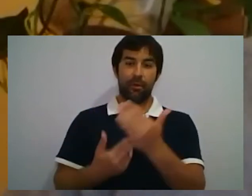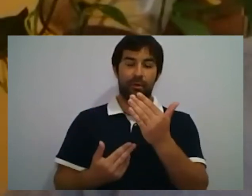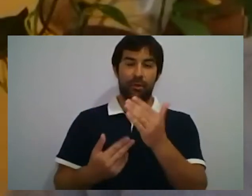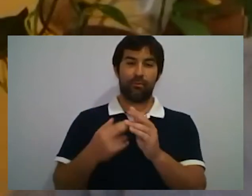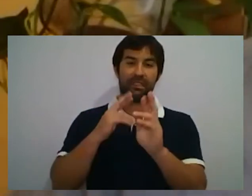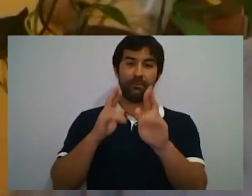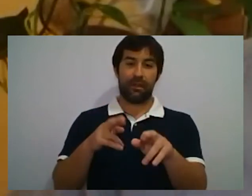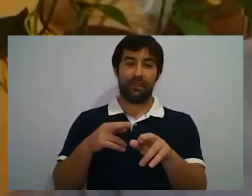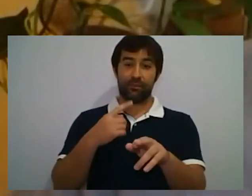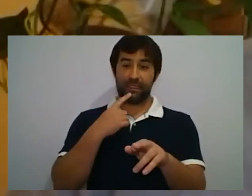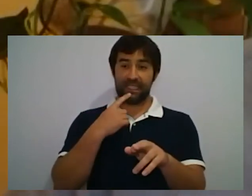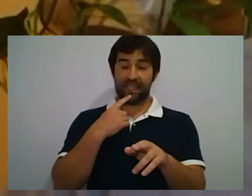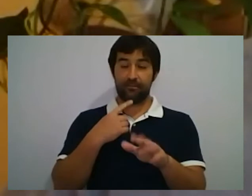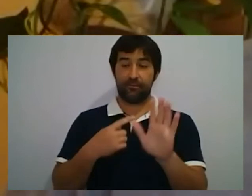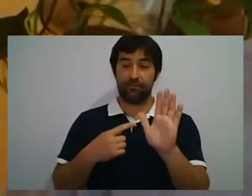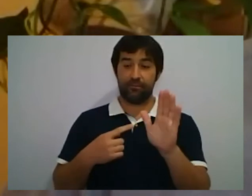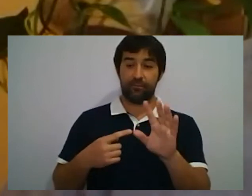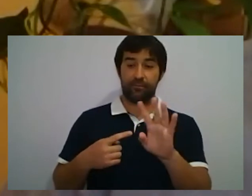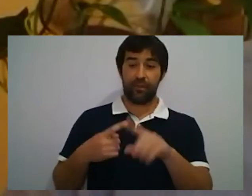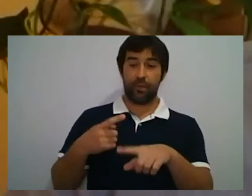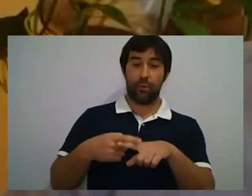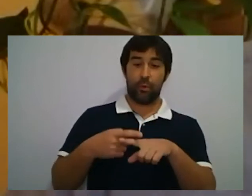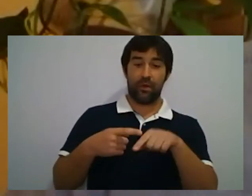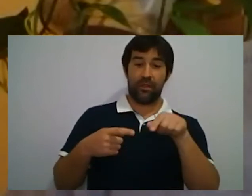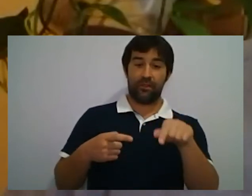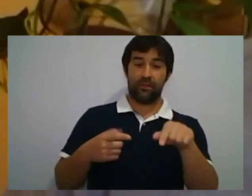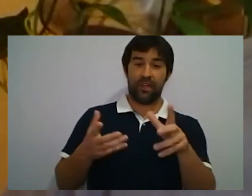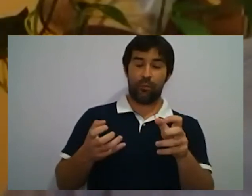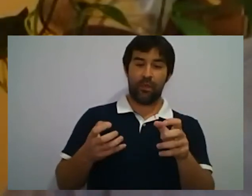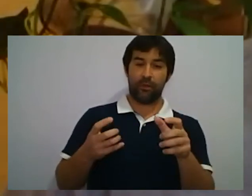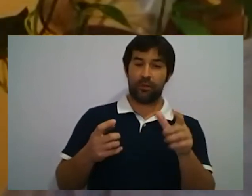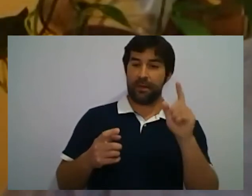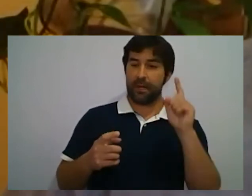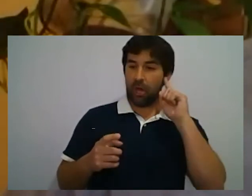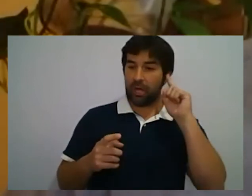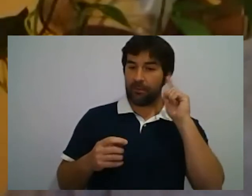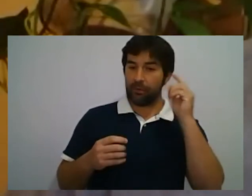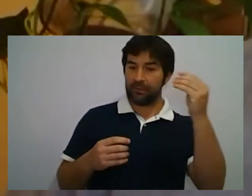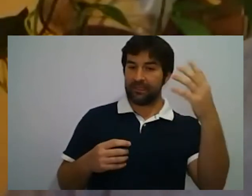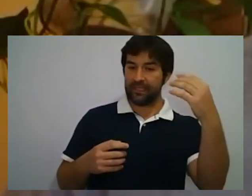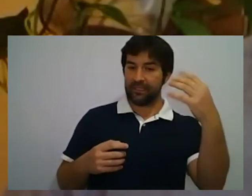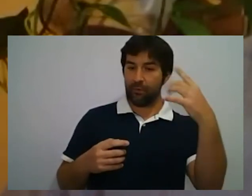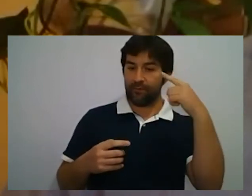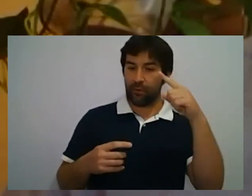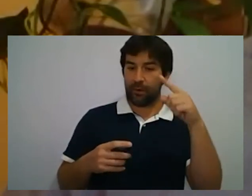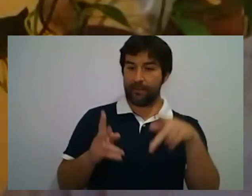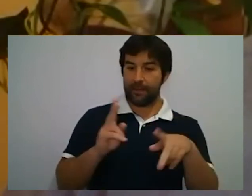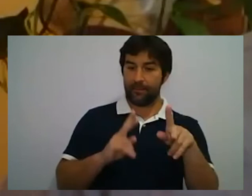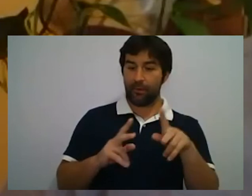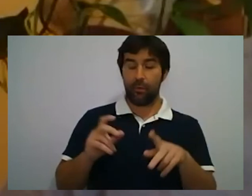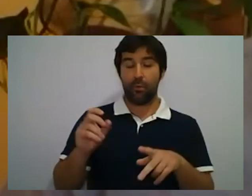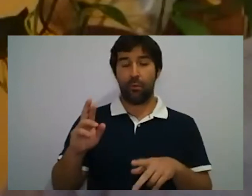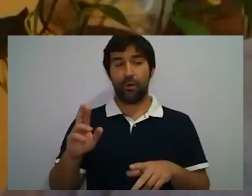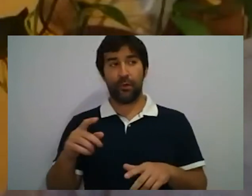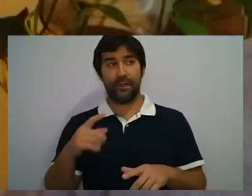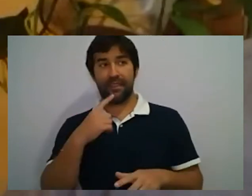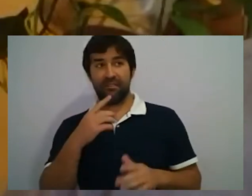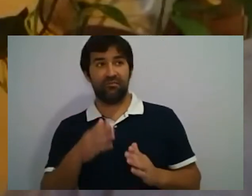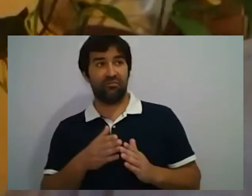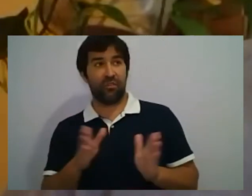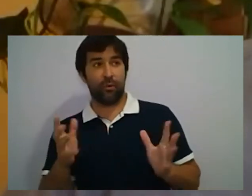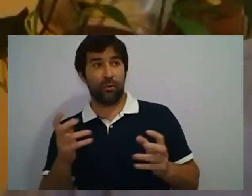curb cuts, I'm sorry, can you repeat that? Correct. Yeah, if you can talk through the kind of safety factors that go into curb cut